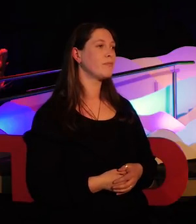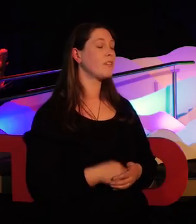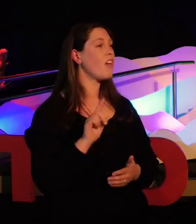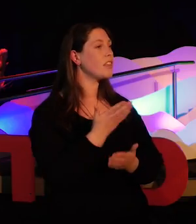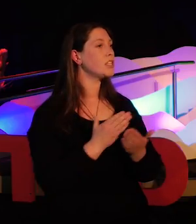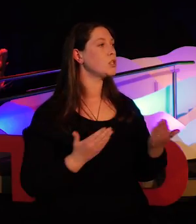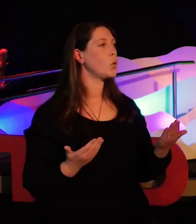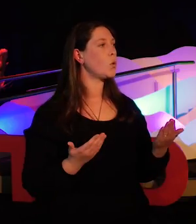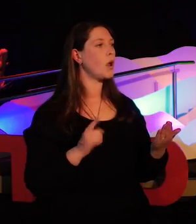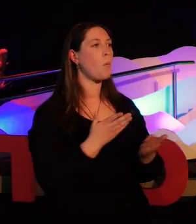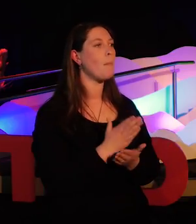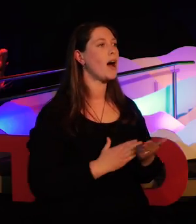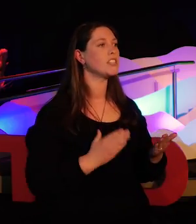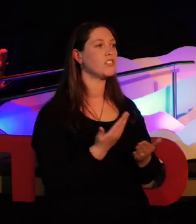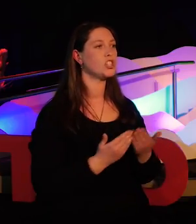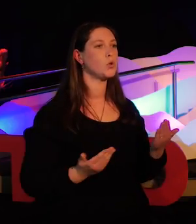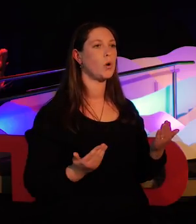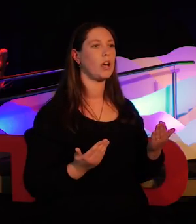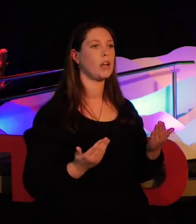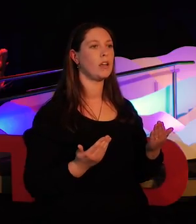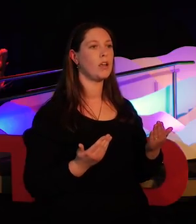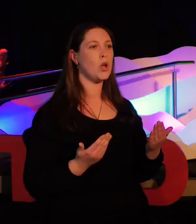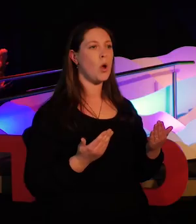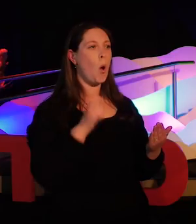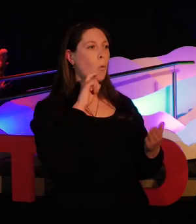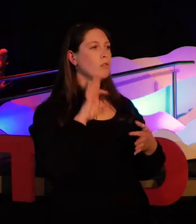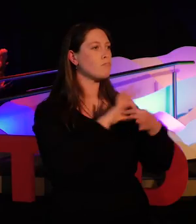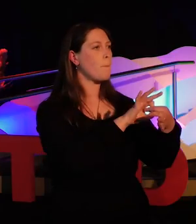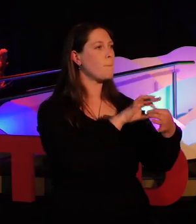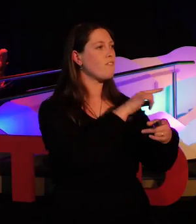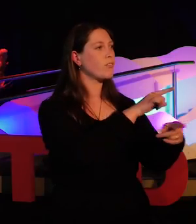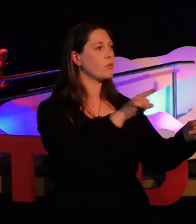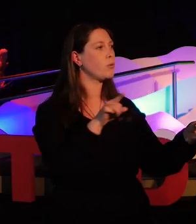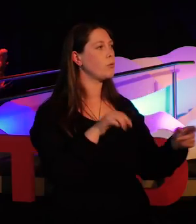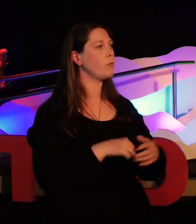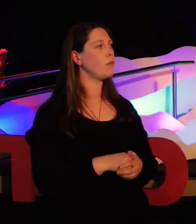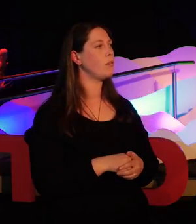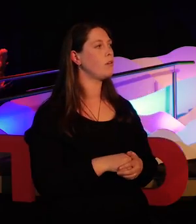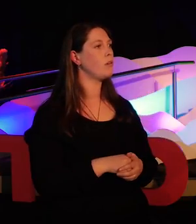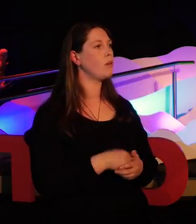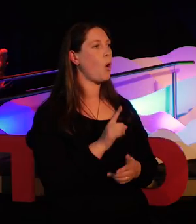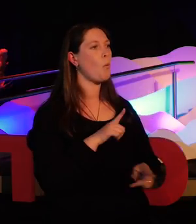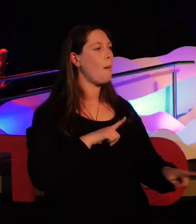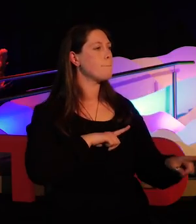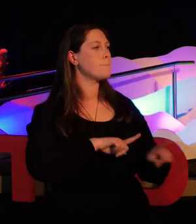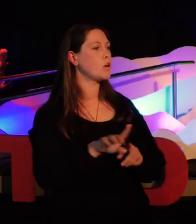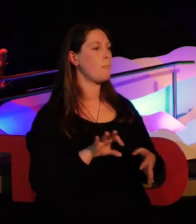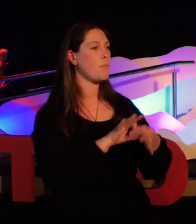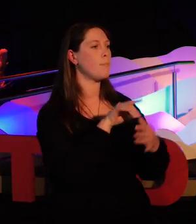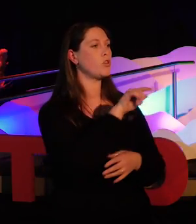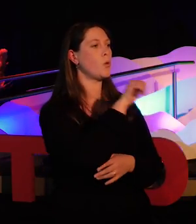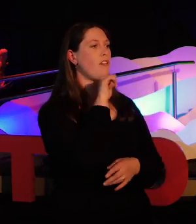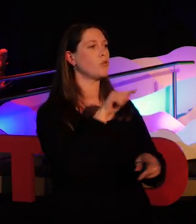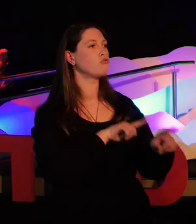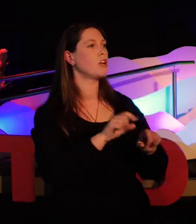And what does this story, what parts of this story trigger your thinking? What resonates most with you as you make a difference